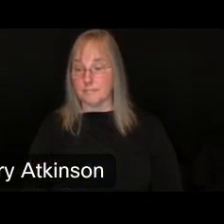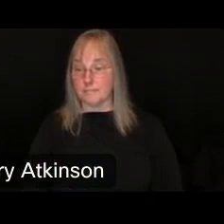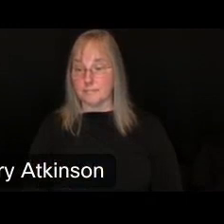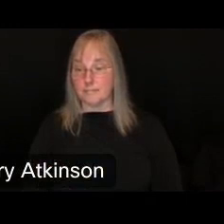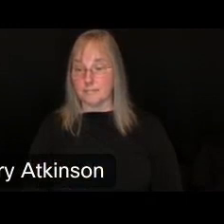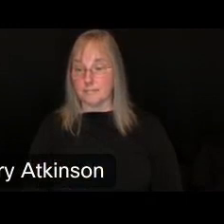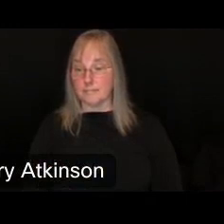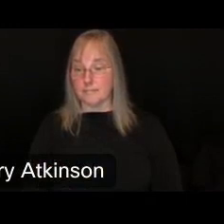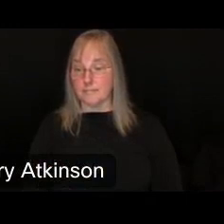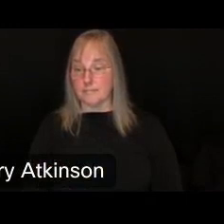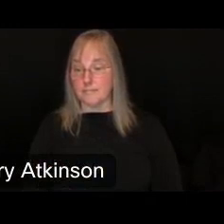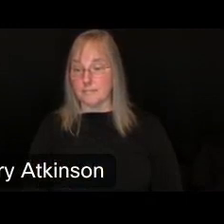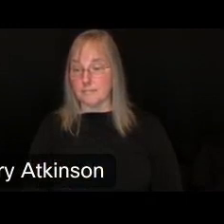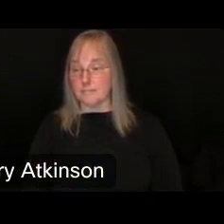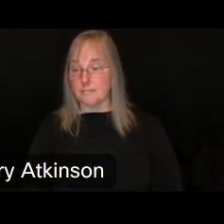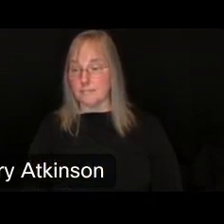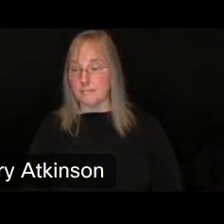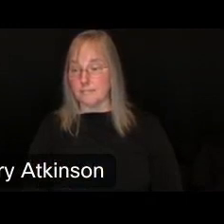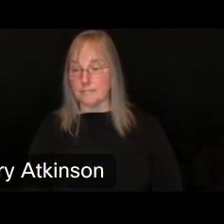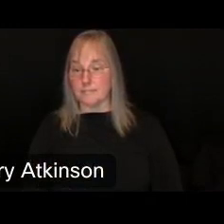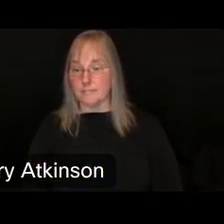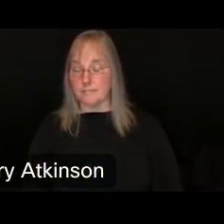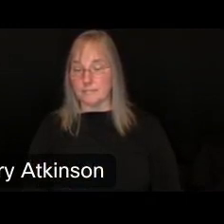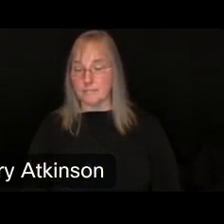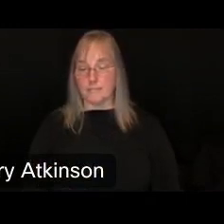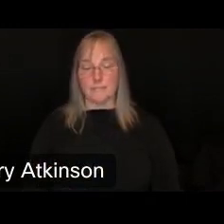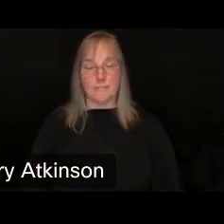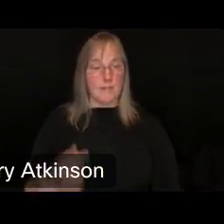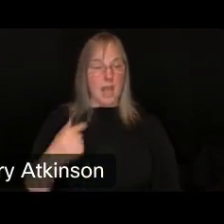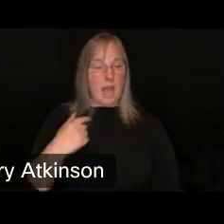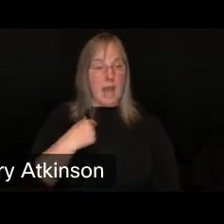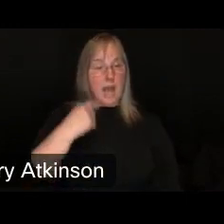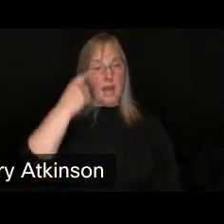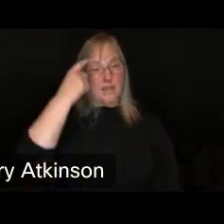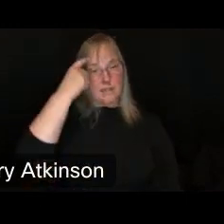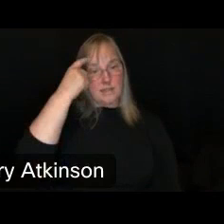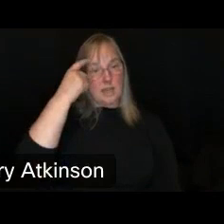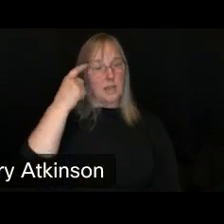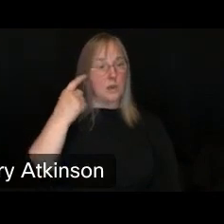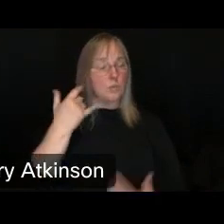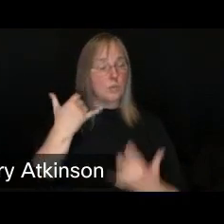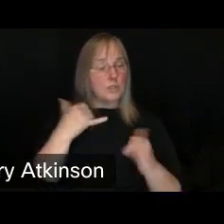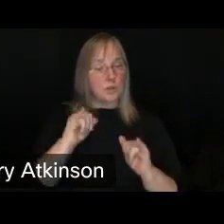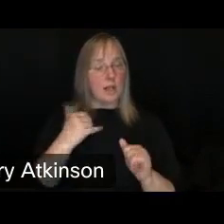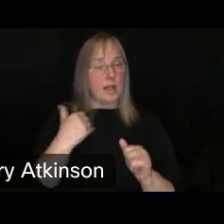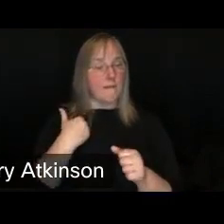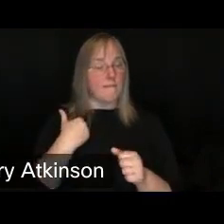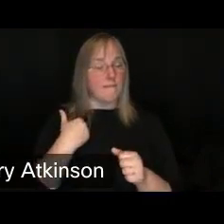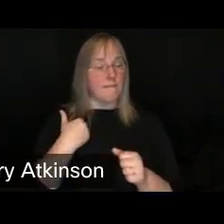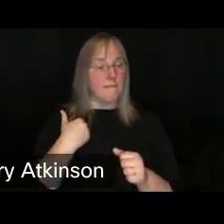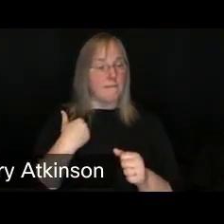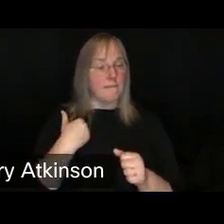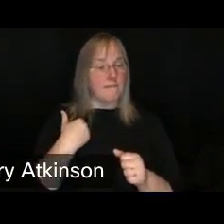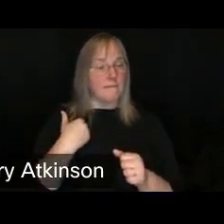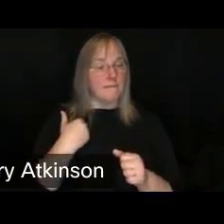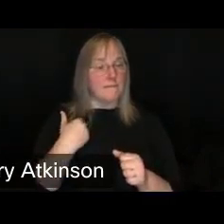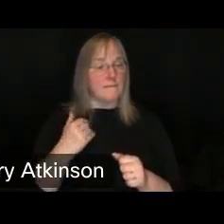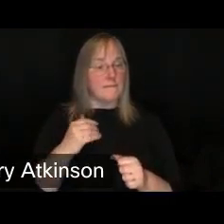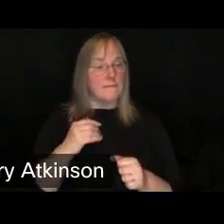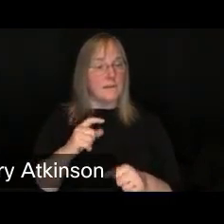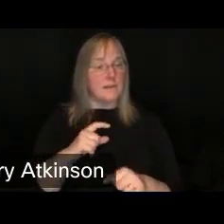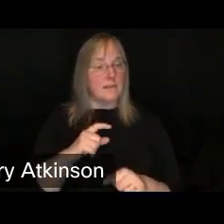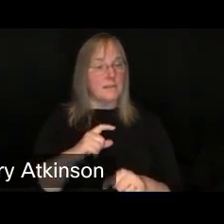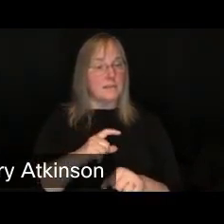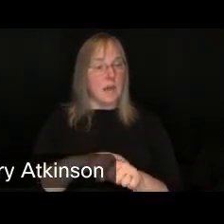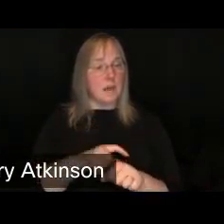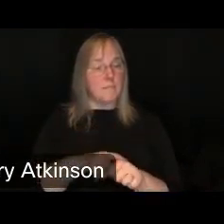Okay. Well, I think we still have half an hour left, so let's go back to future